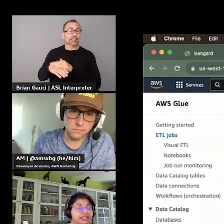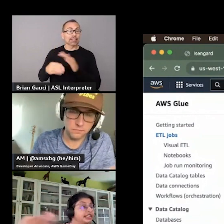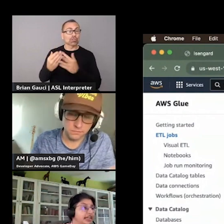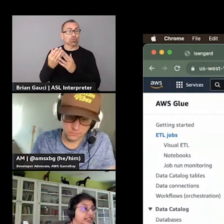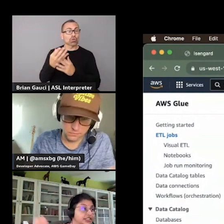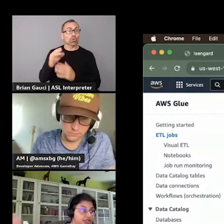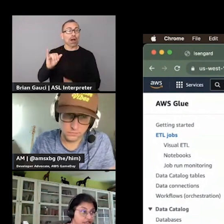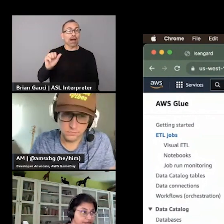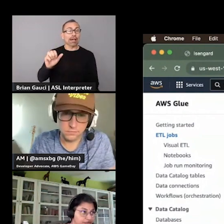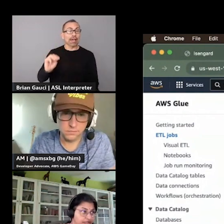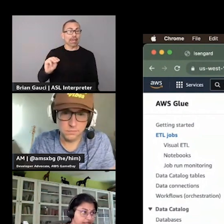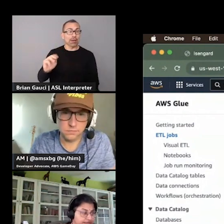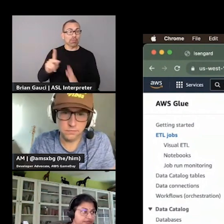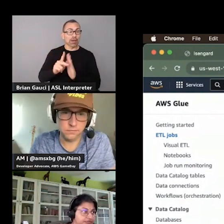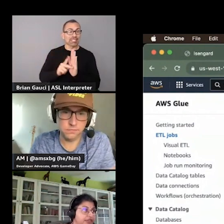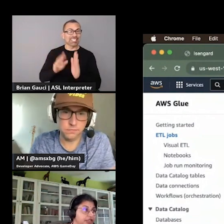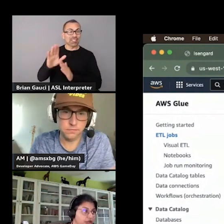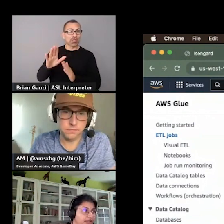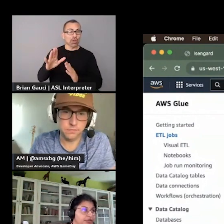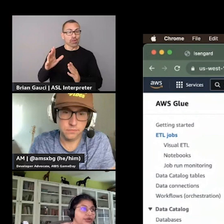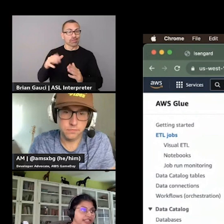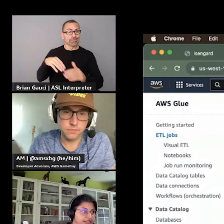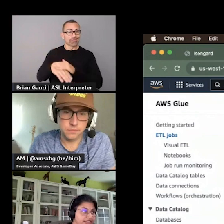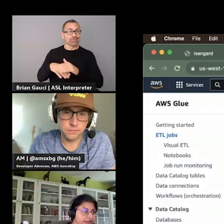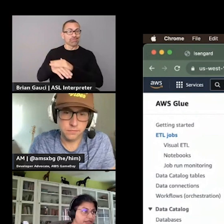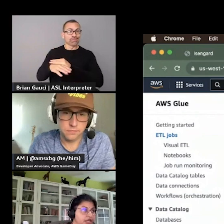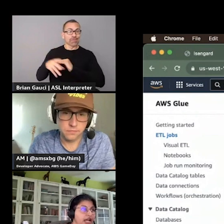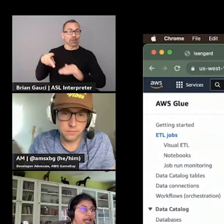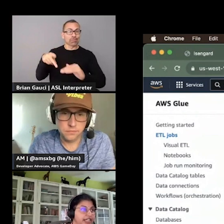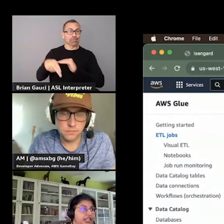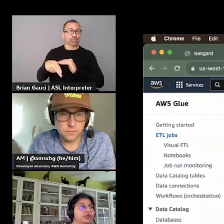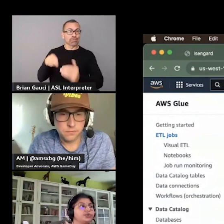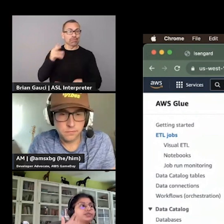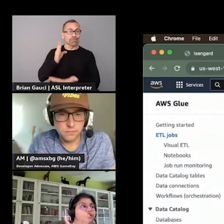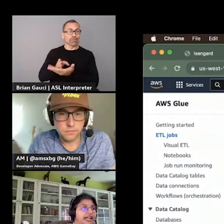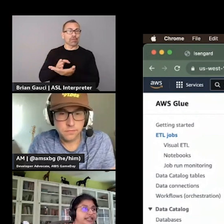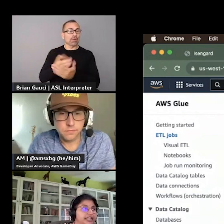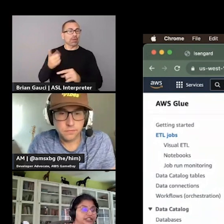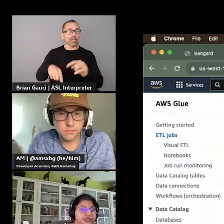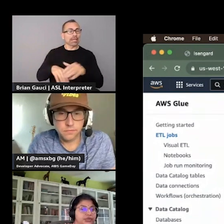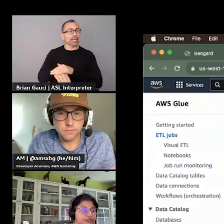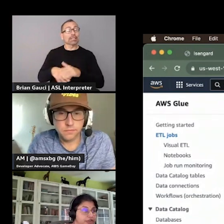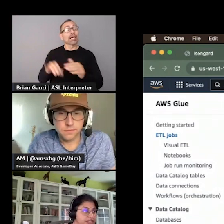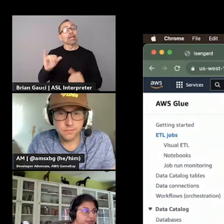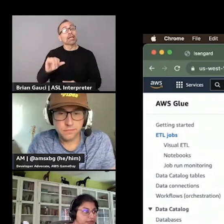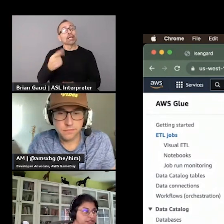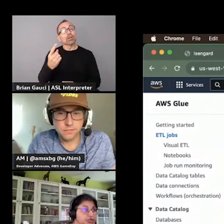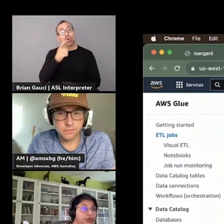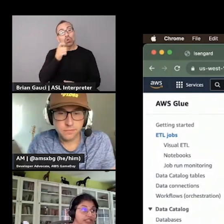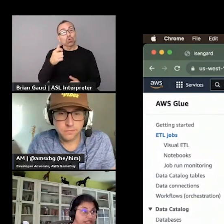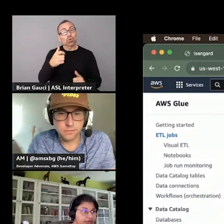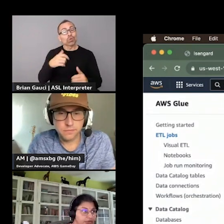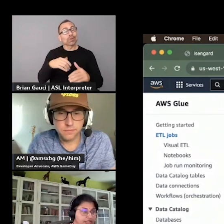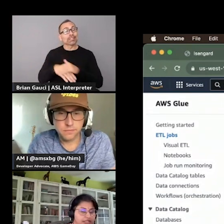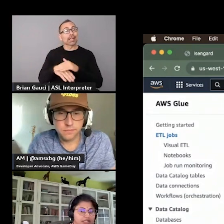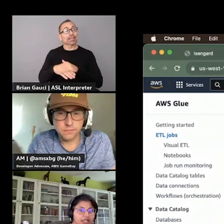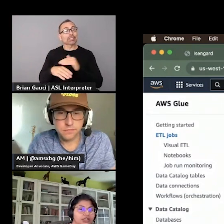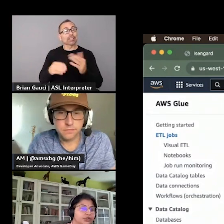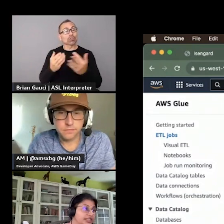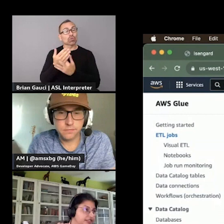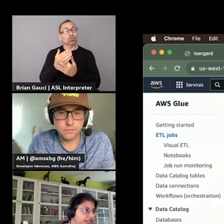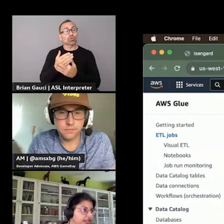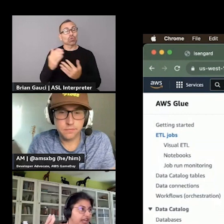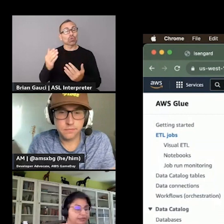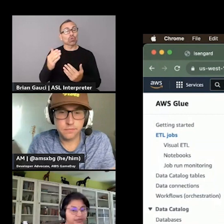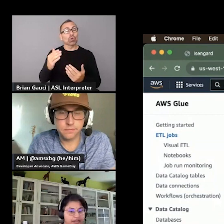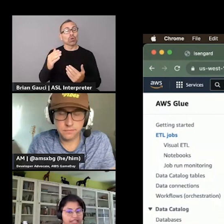policies, their access stops working. They will not be able to access the tables. And anyone who is granted access through Lake Formation permissions, only that will work.